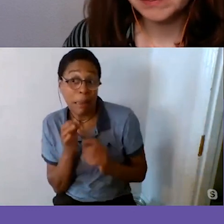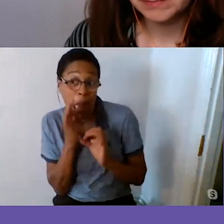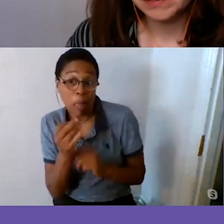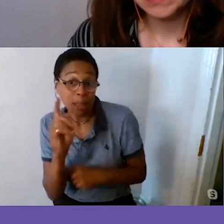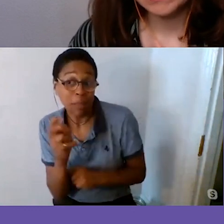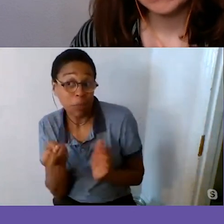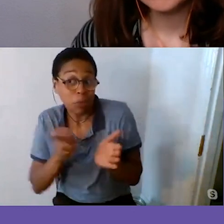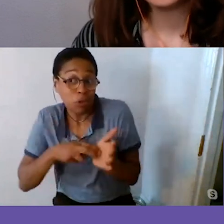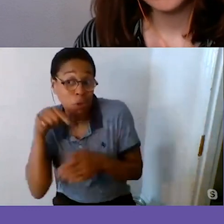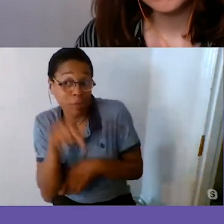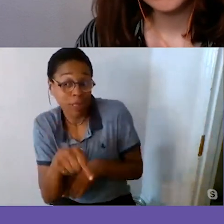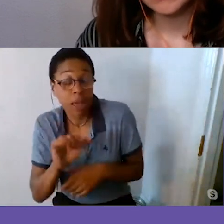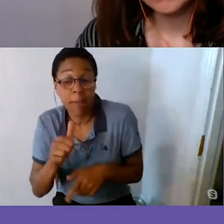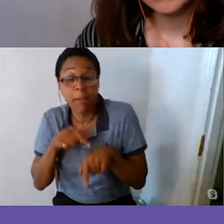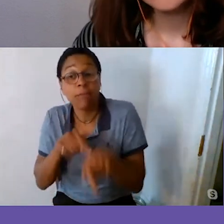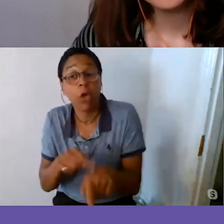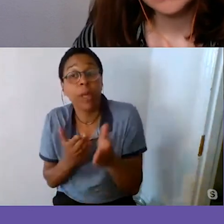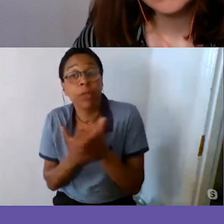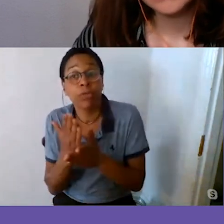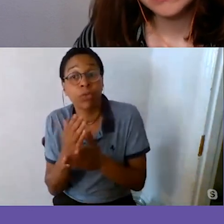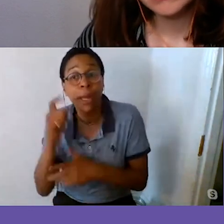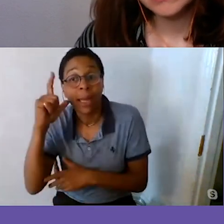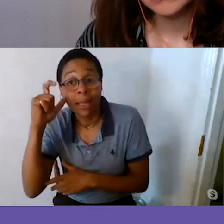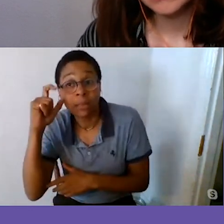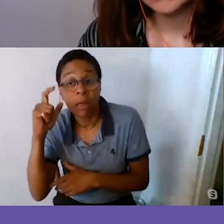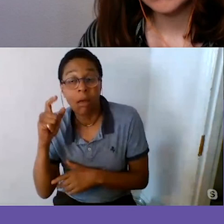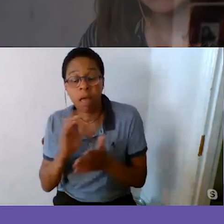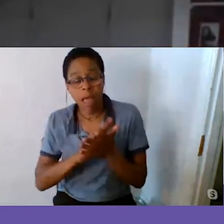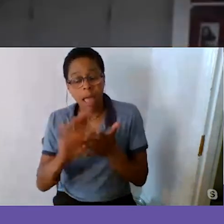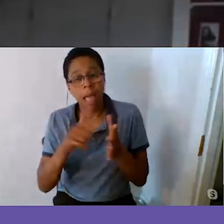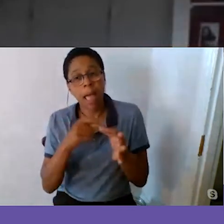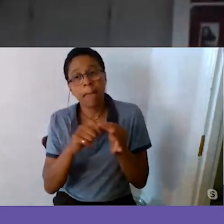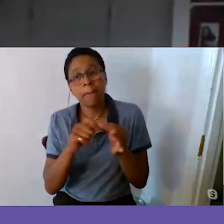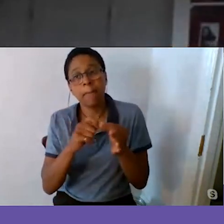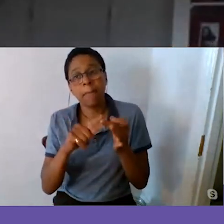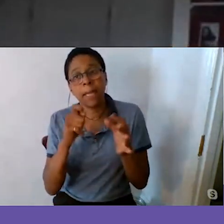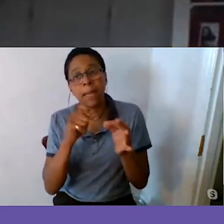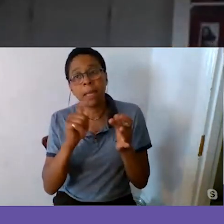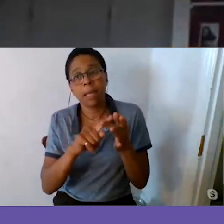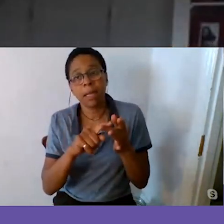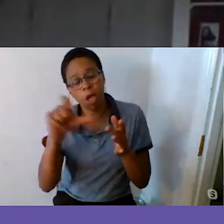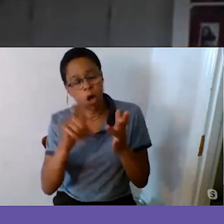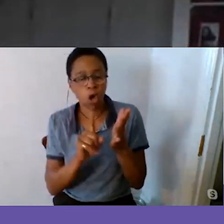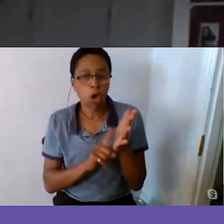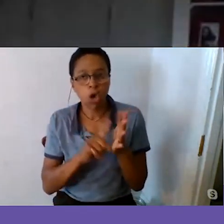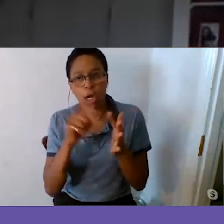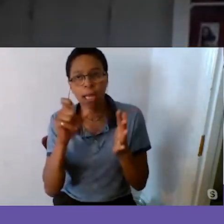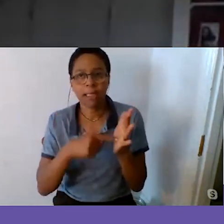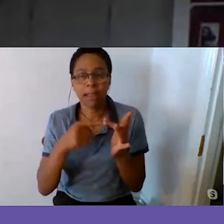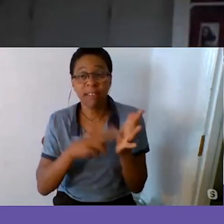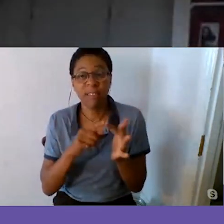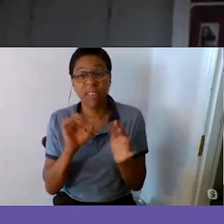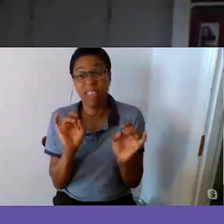And yeah, just following on Instagram, Habibi Collective, and just keeping tabs. Yeah, that's